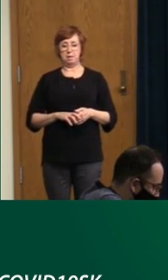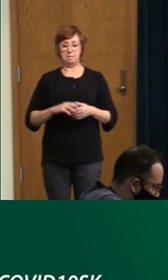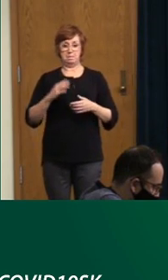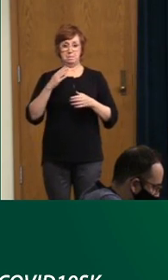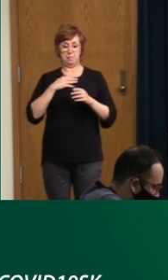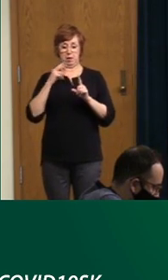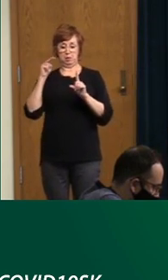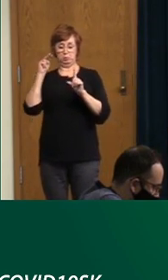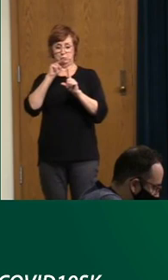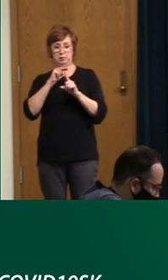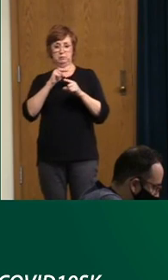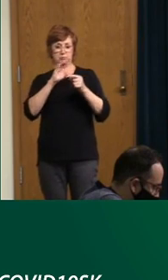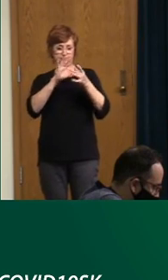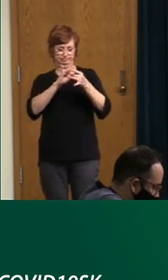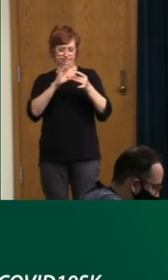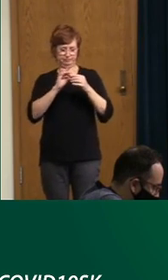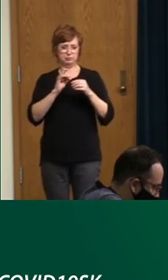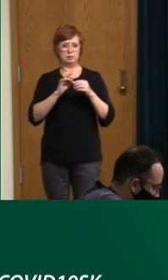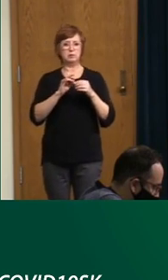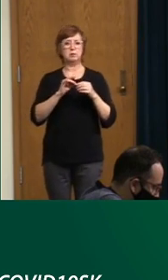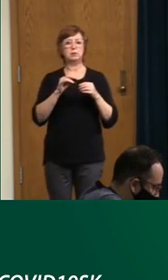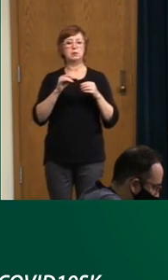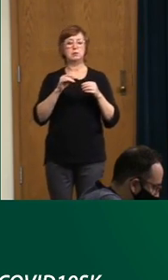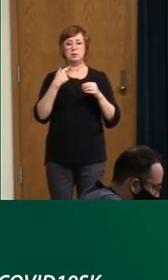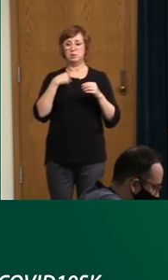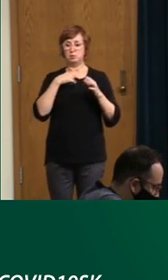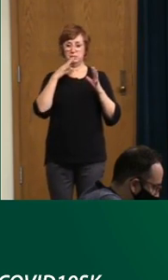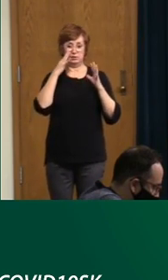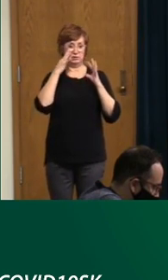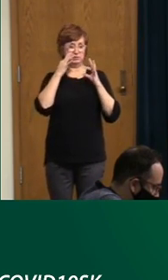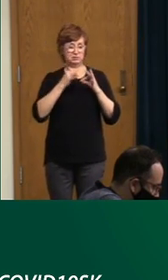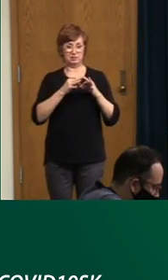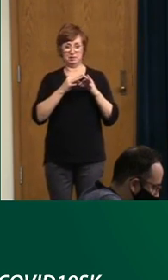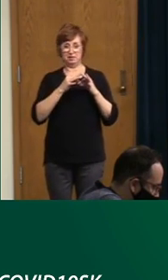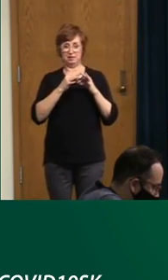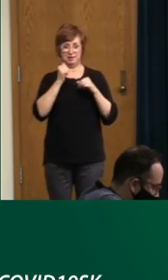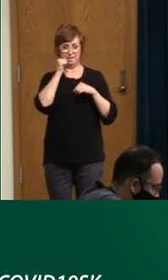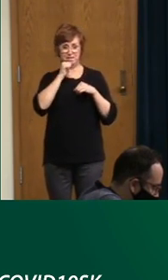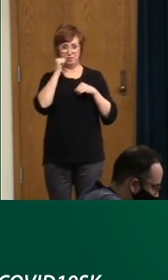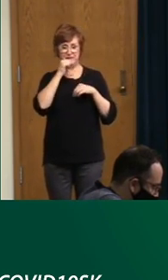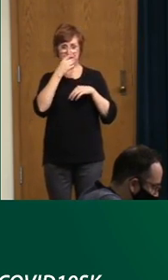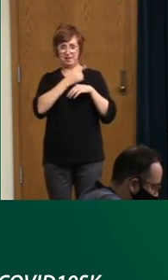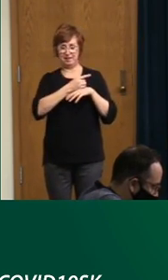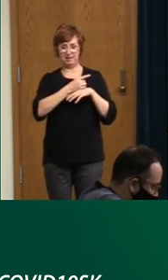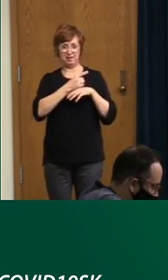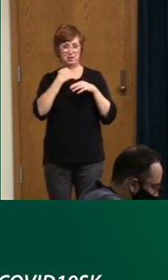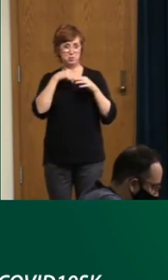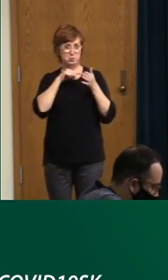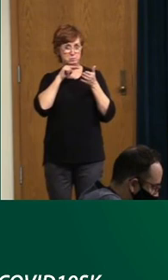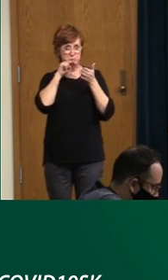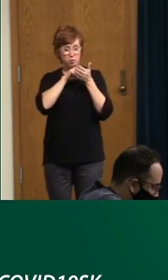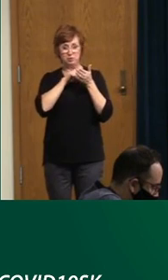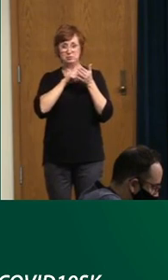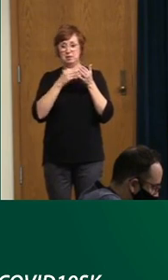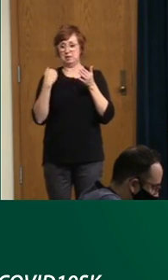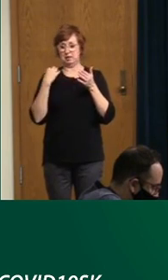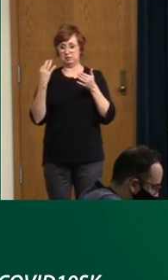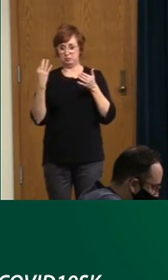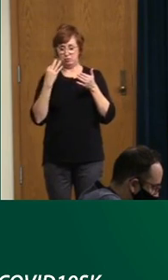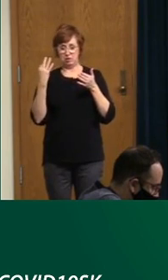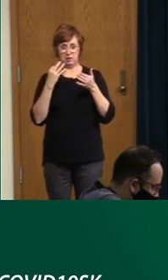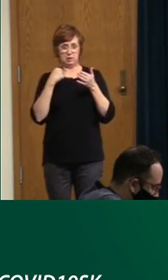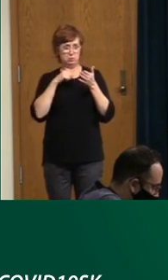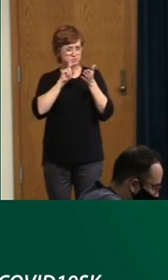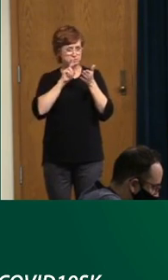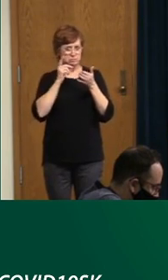basis. We're making the decisions that we made on Friday on information that was coming to us in that week. We made some